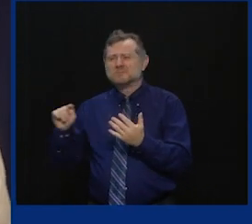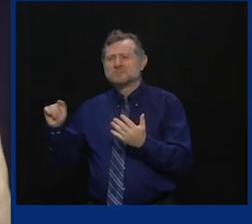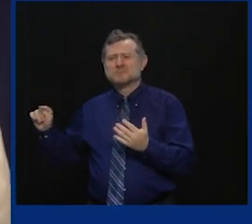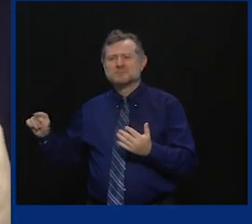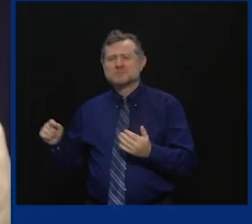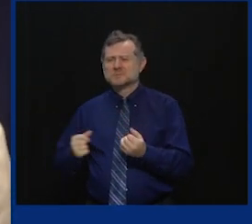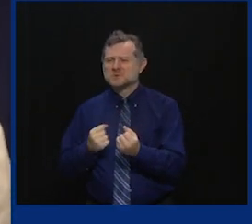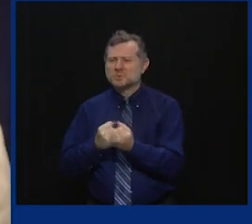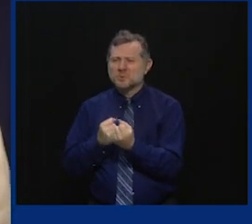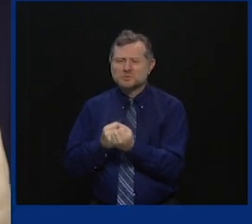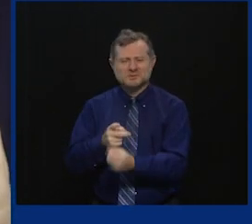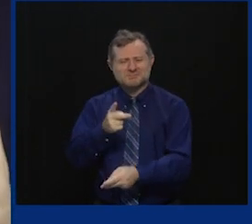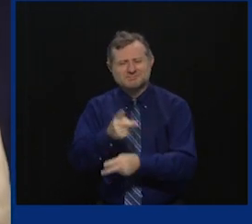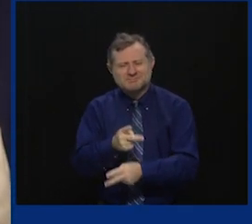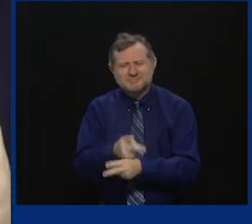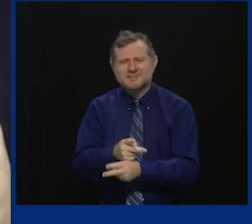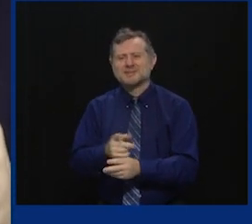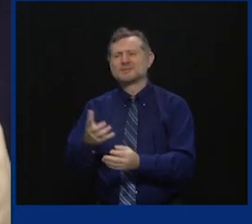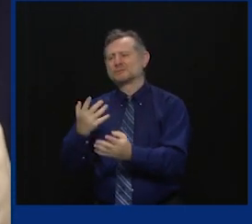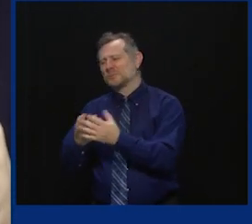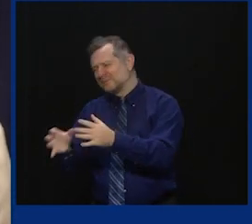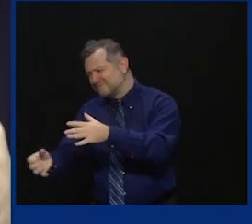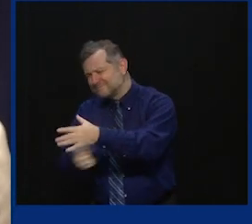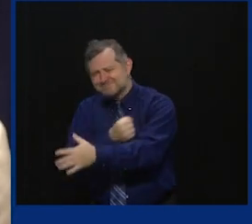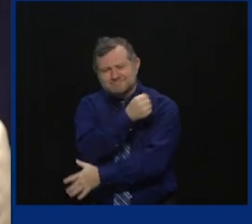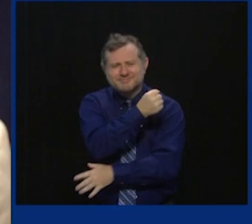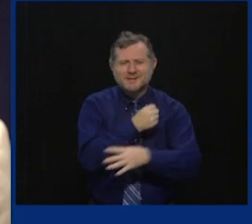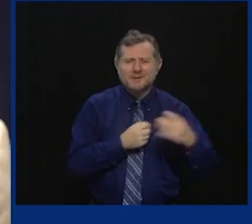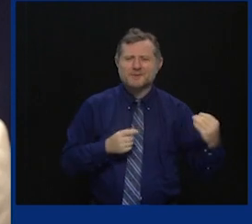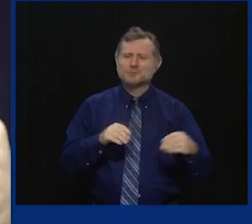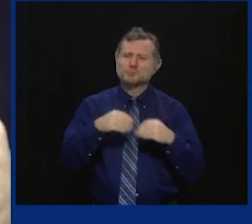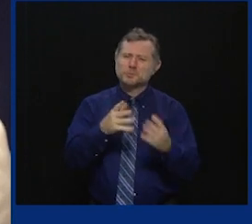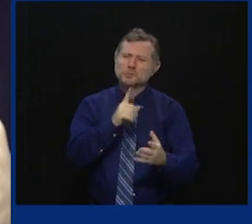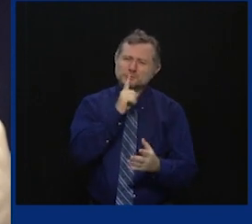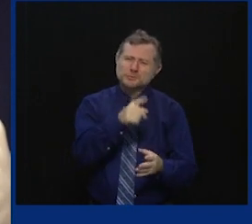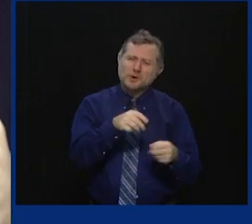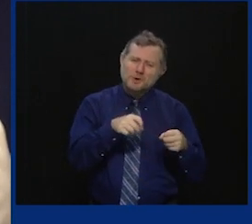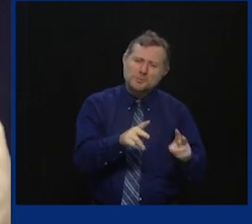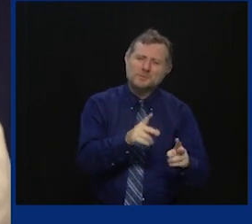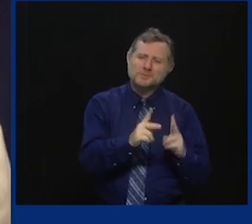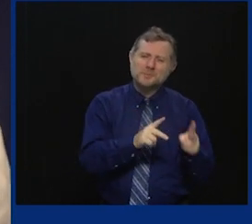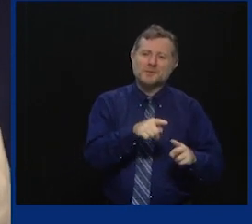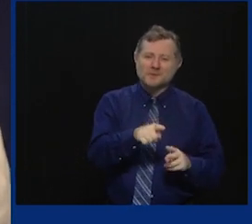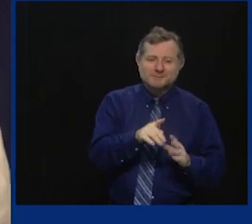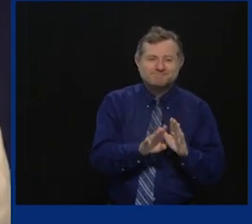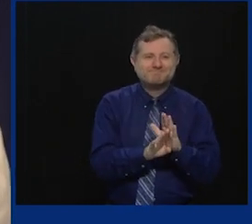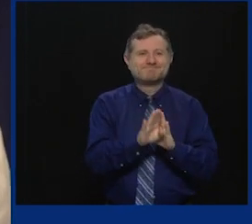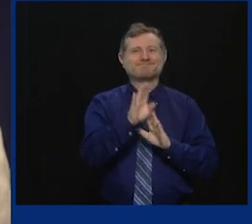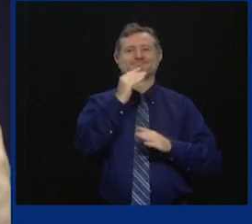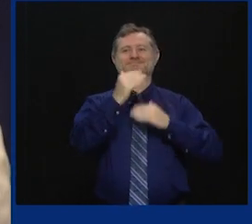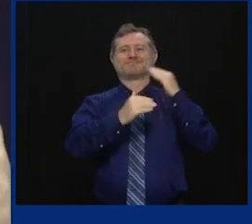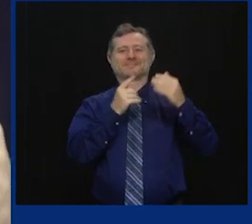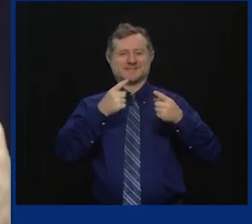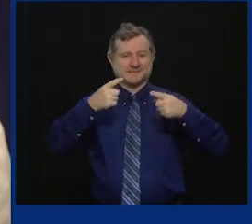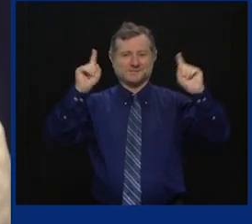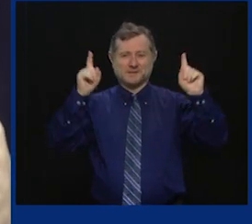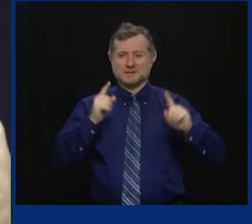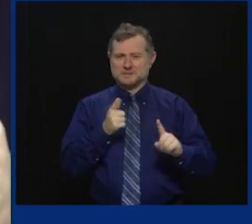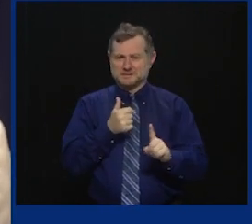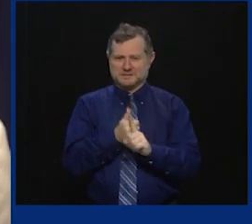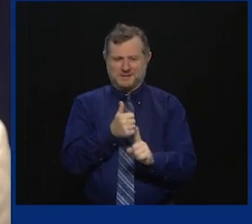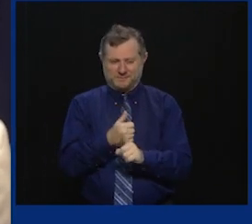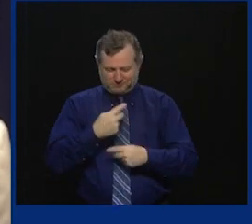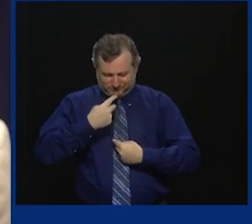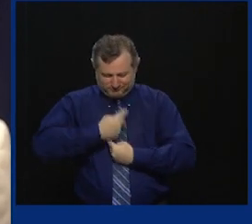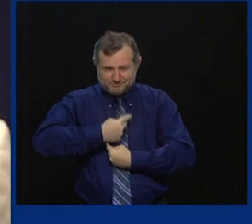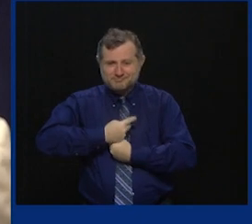offer real opportunities for people to grow, succeed, and self-actualize. And less is more will relieve this crisis and give people a shot